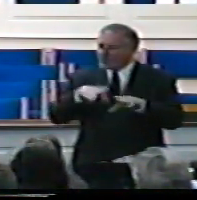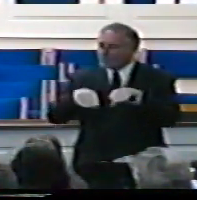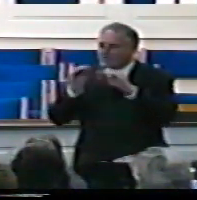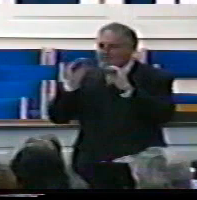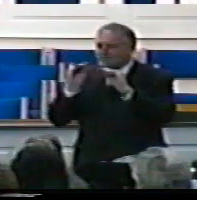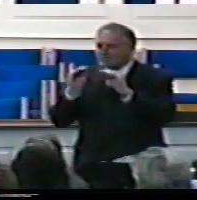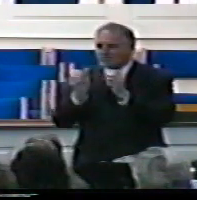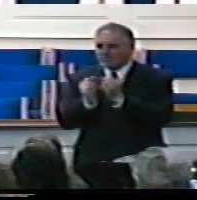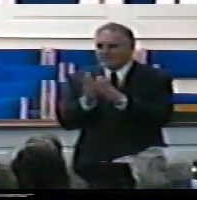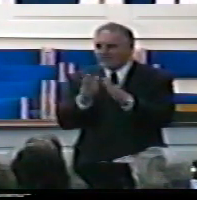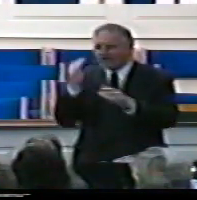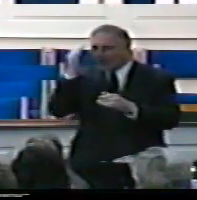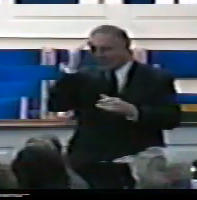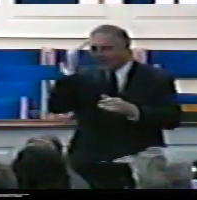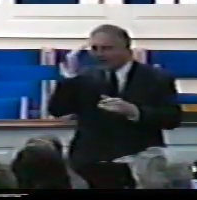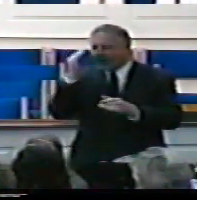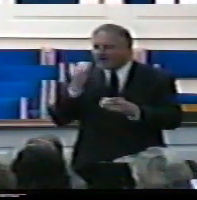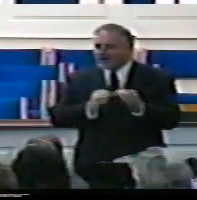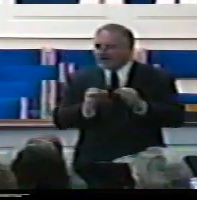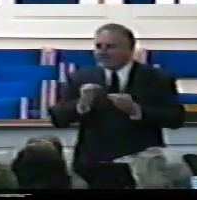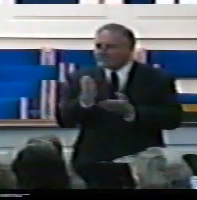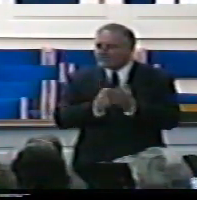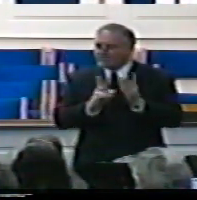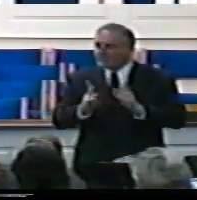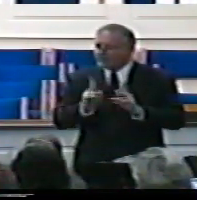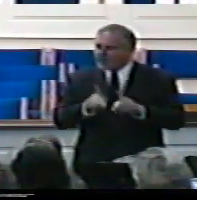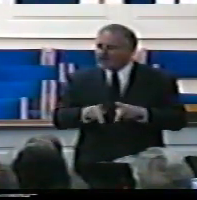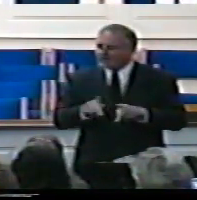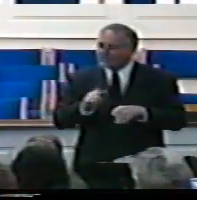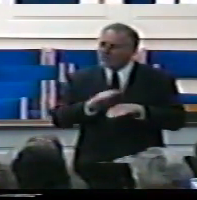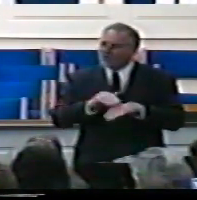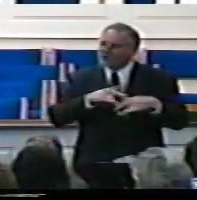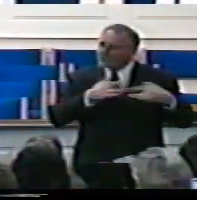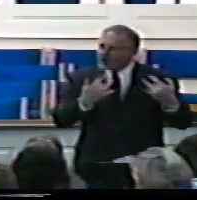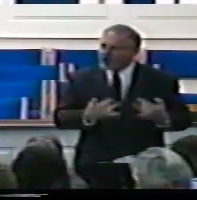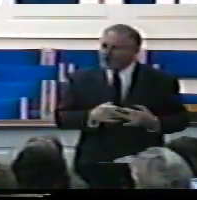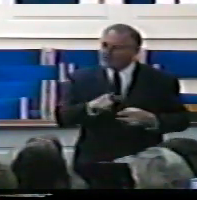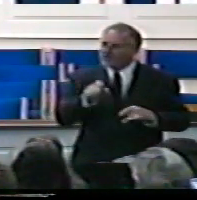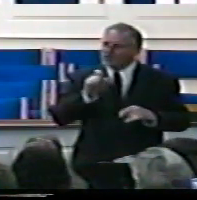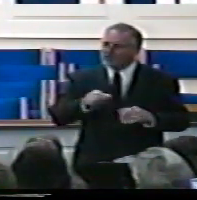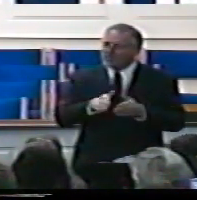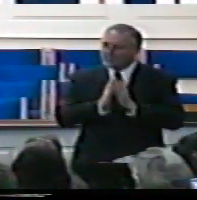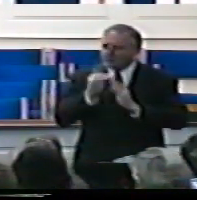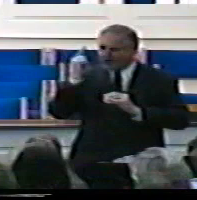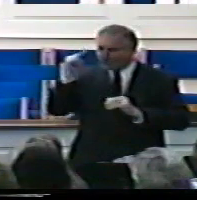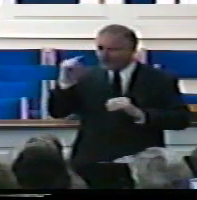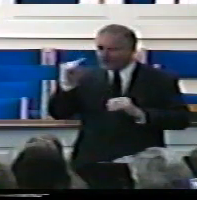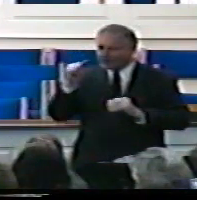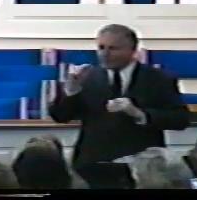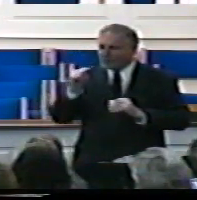I wonder tonight, is there somebody on your heart that you need to pray for tonight? I need to pray for yourself tonight.